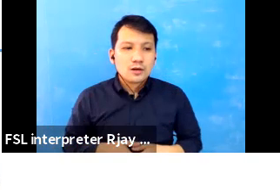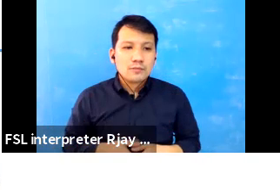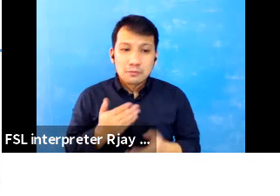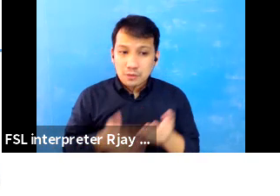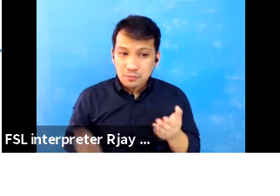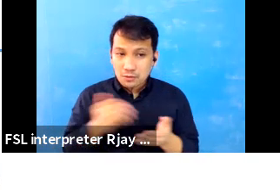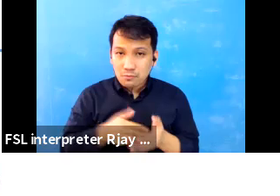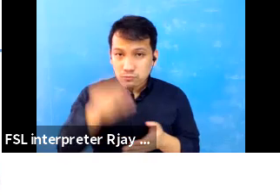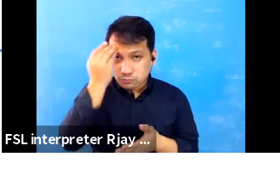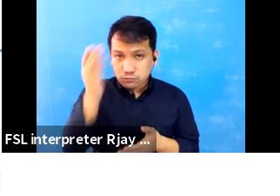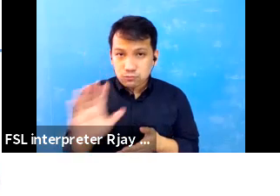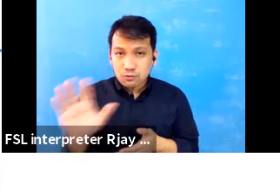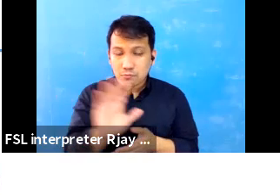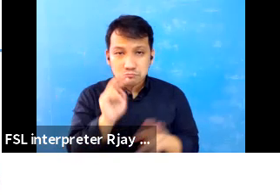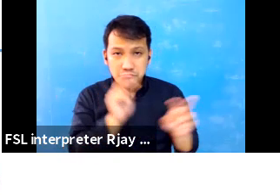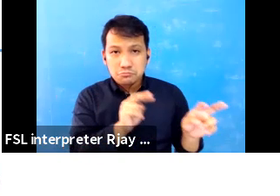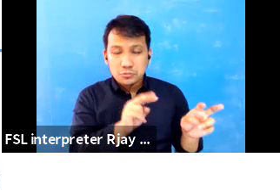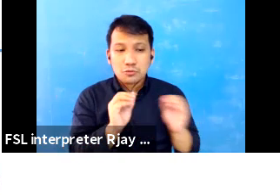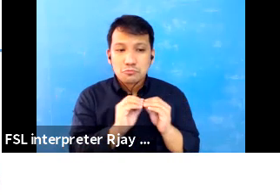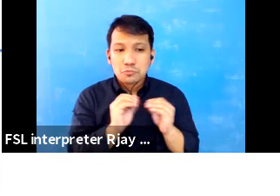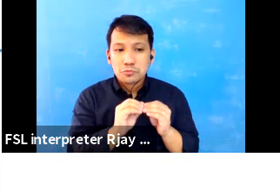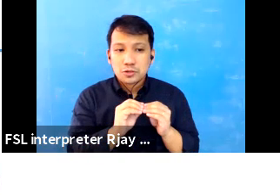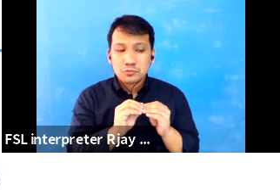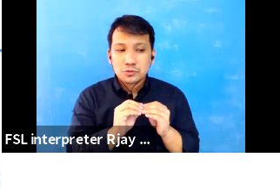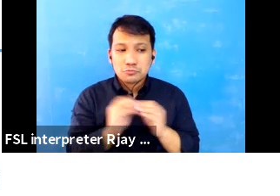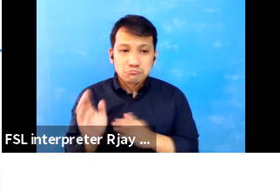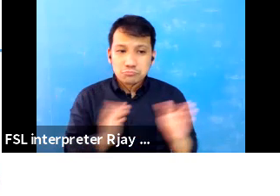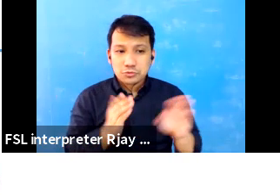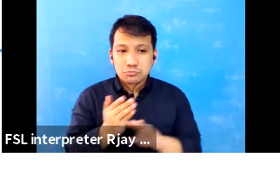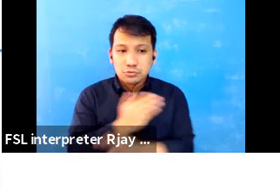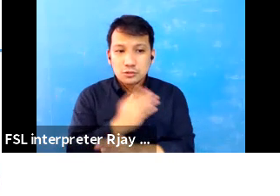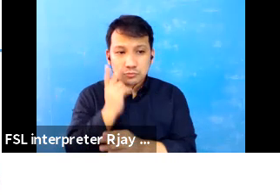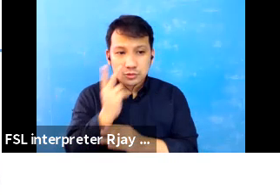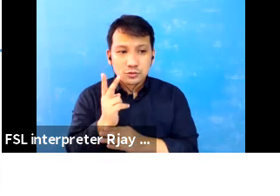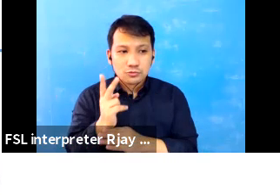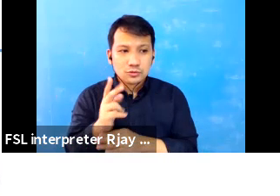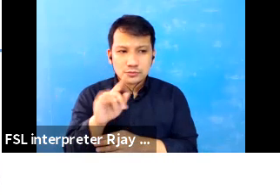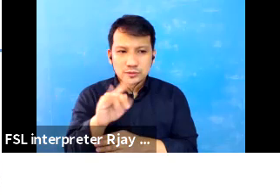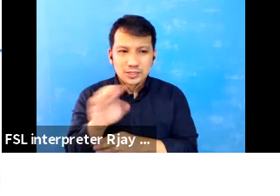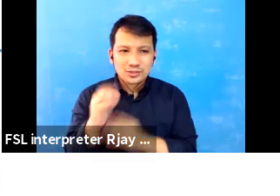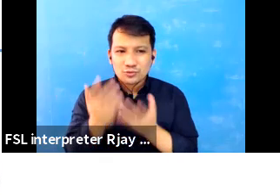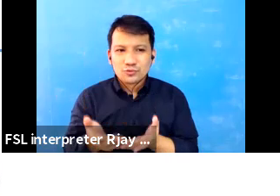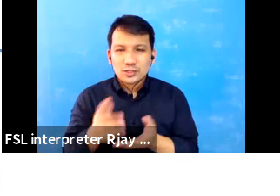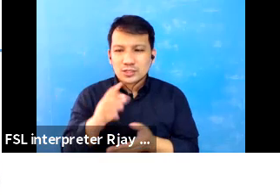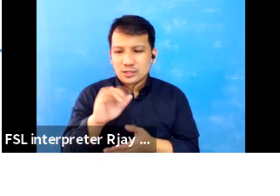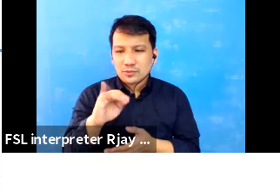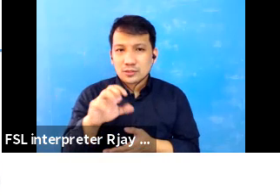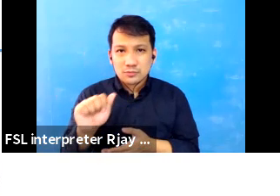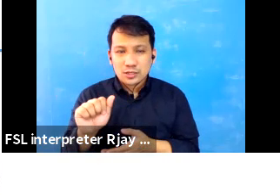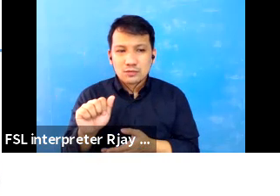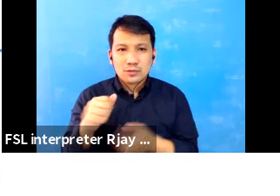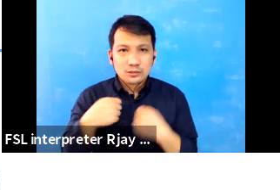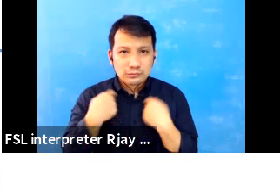again, if you look at at the pre-pregnancy, we look at stunting, wasting, anemia, and